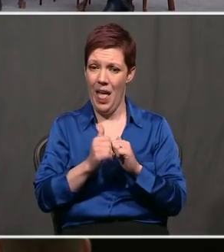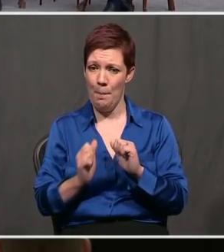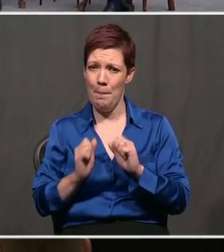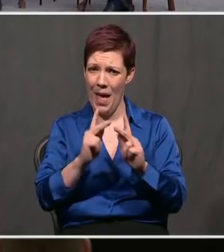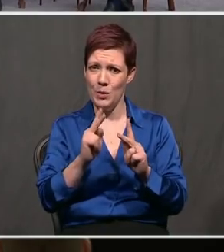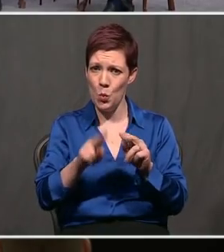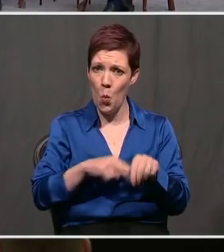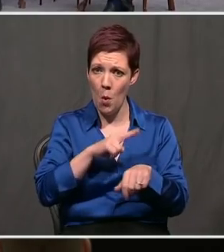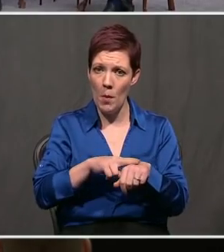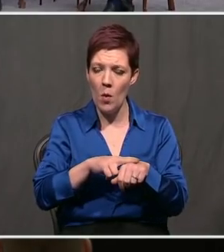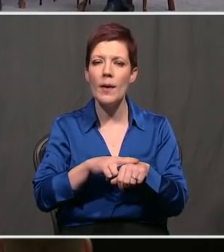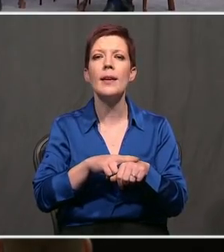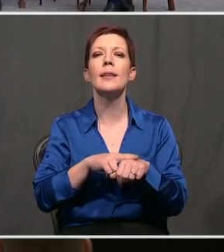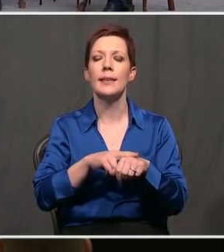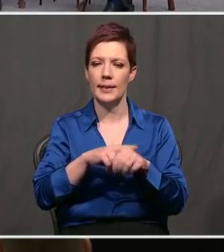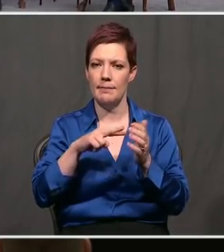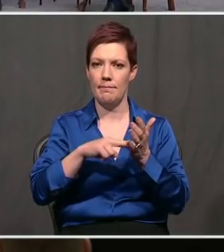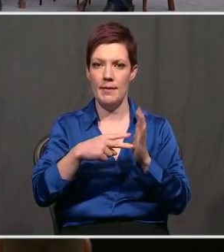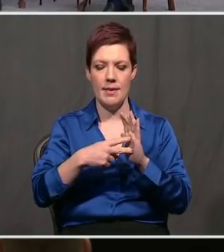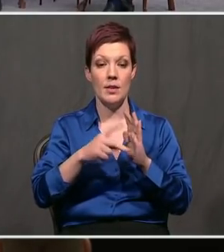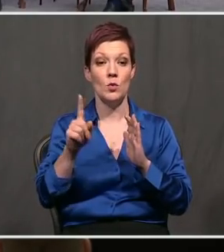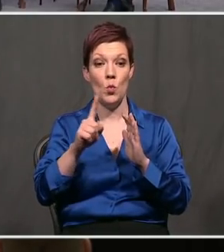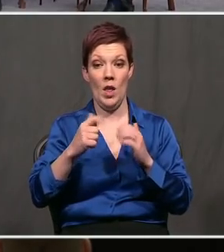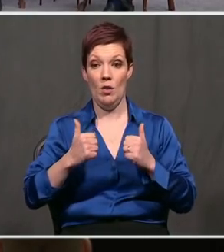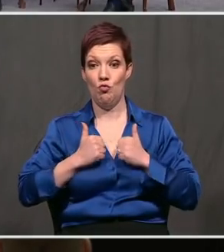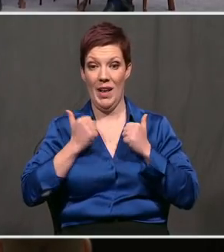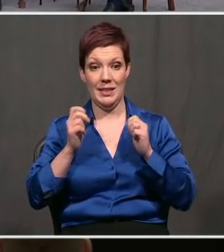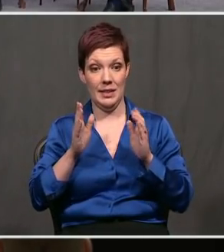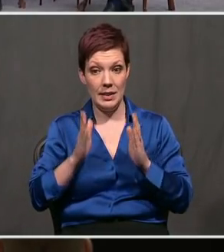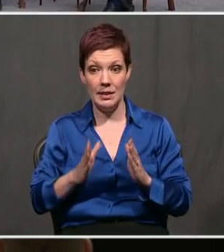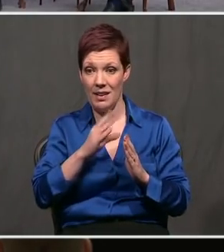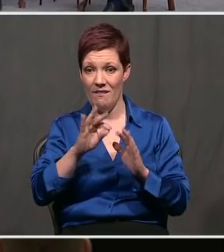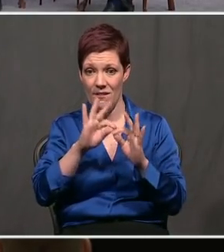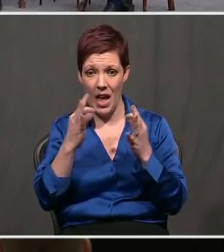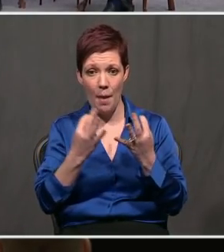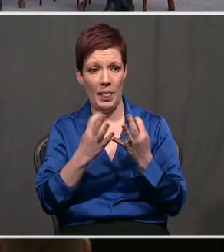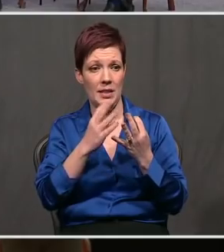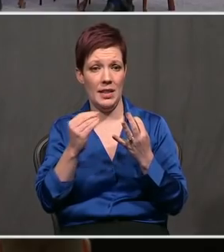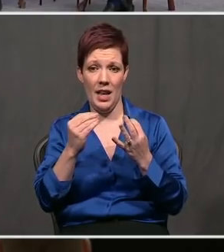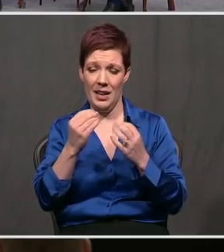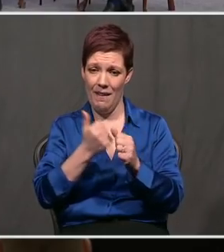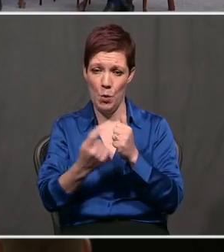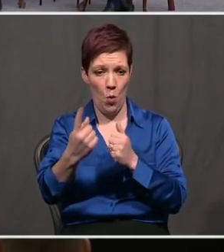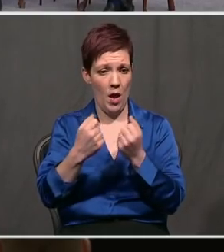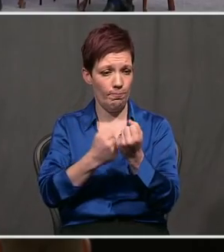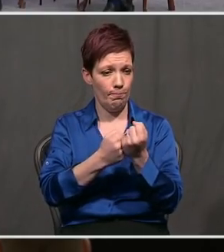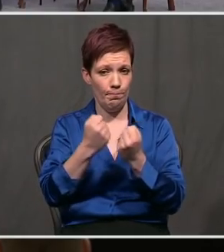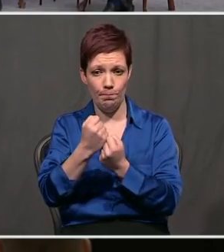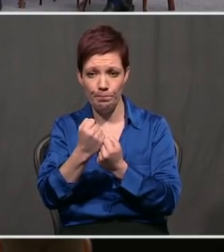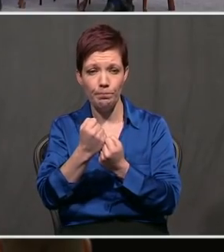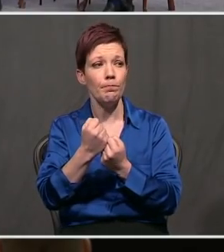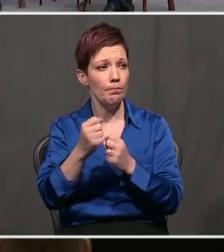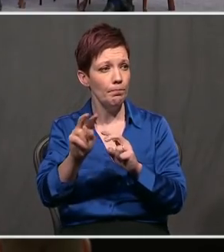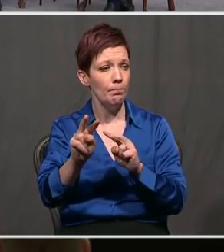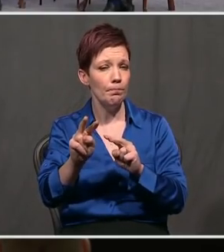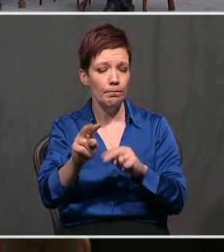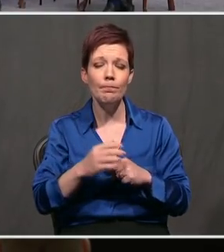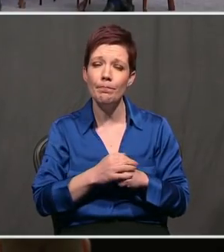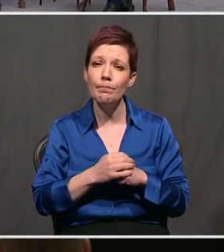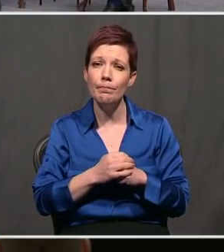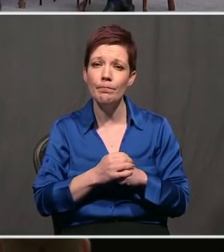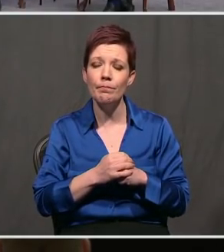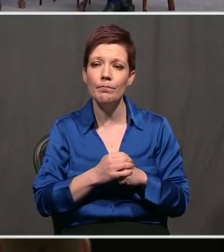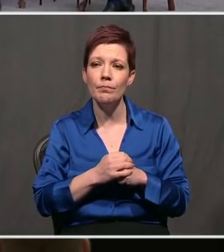those residents and their families. And I'm thrilled that we're really on the doorstep there. And then in terms of the healthcare